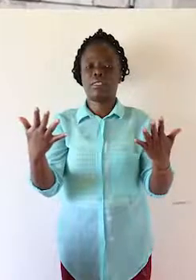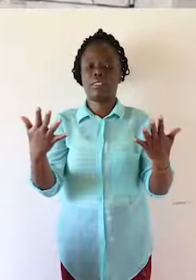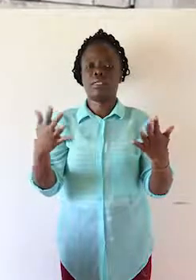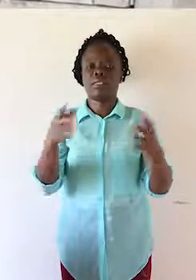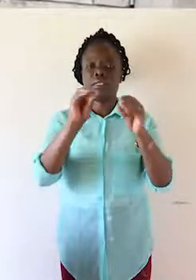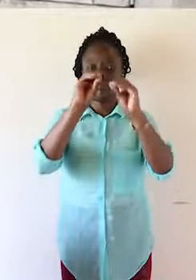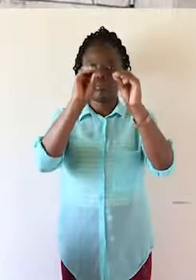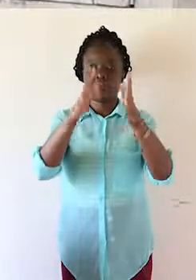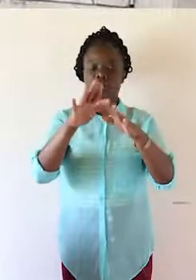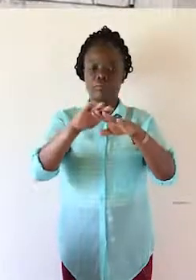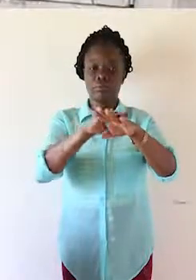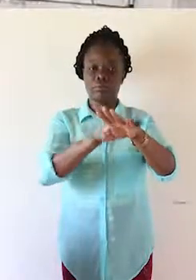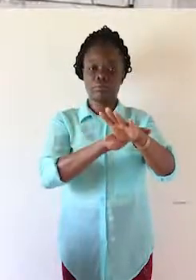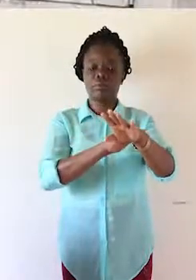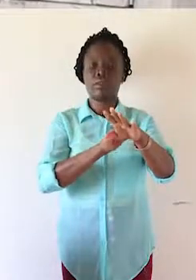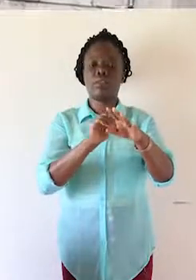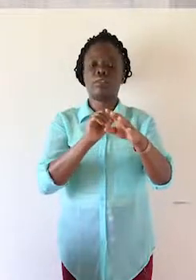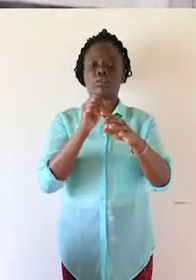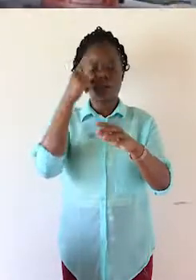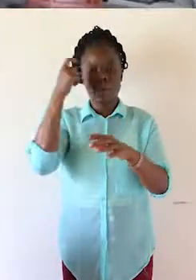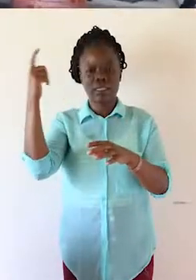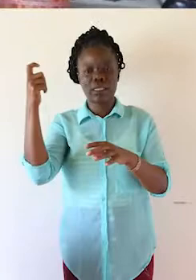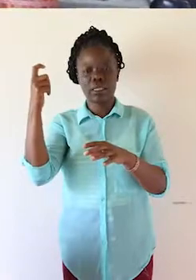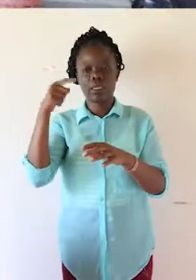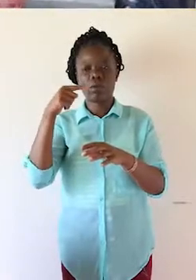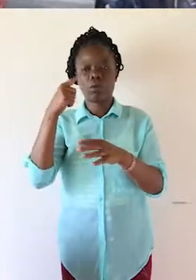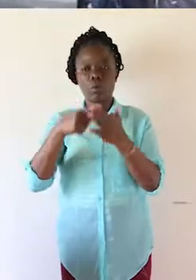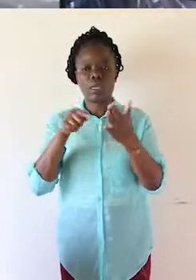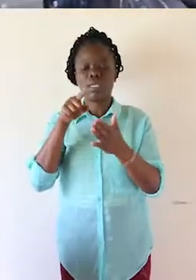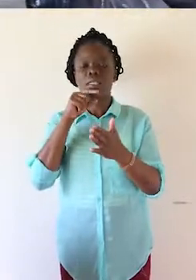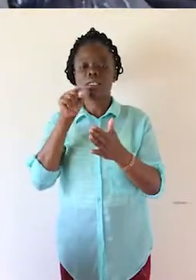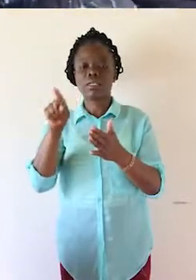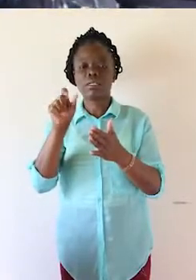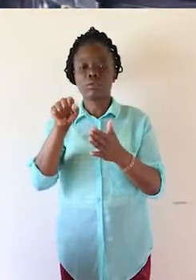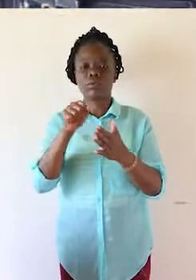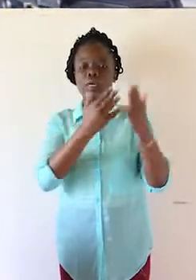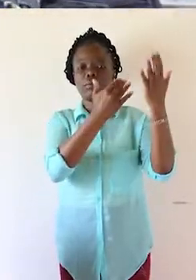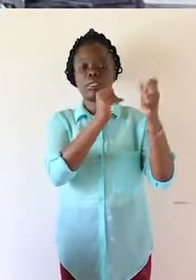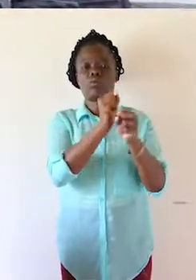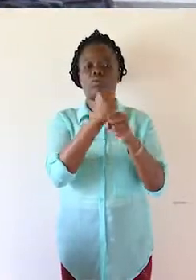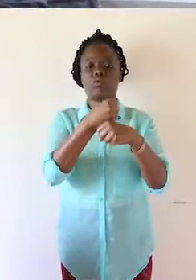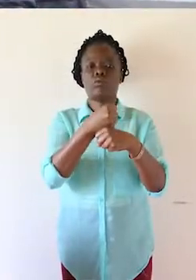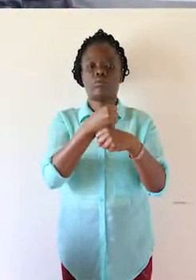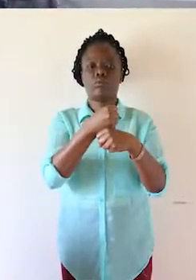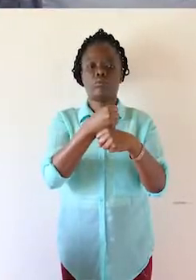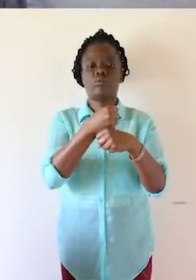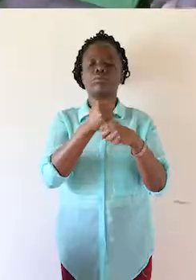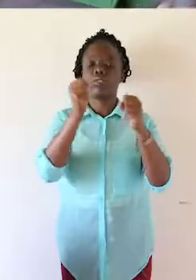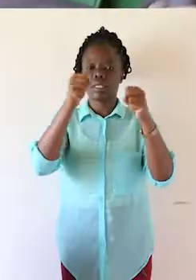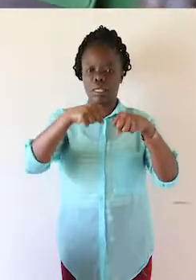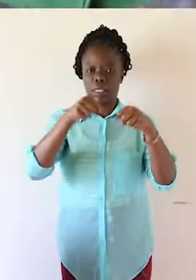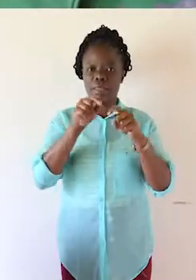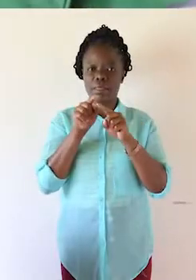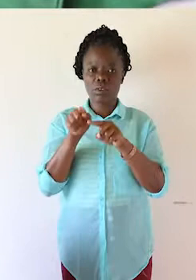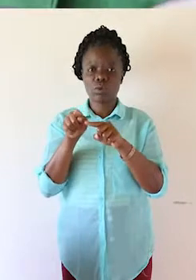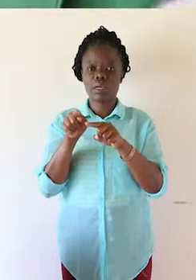also enables him or her to imagine what he or she is expected to do.